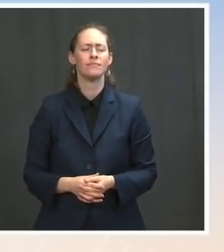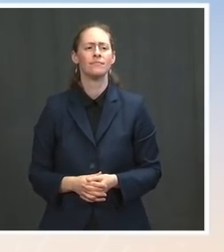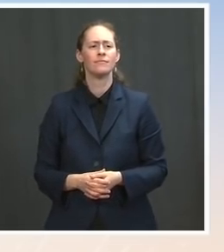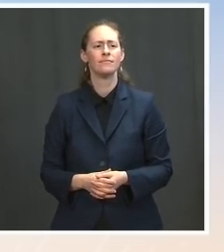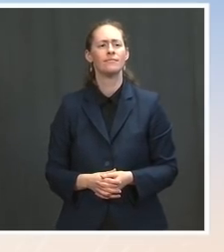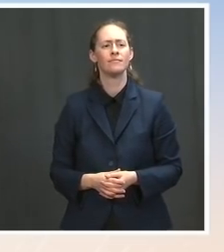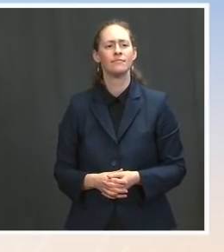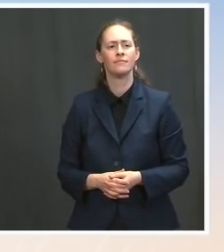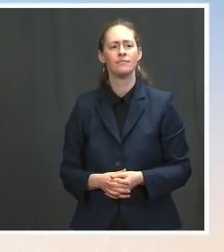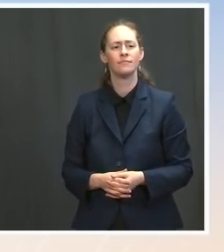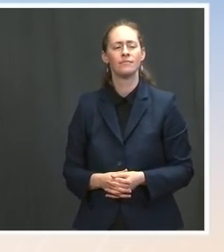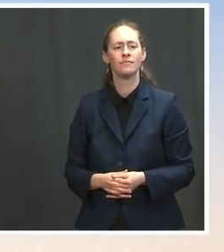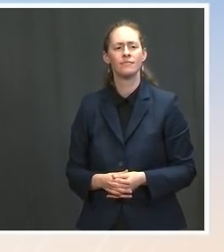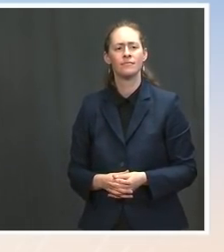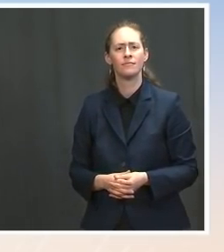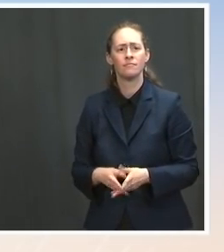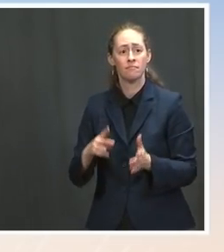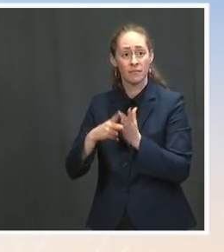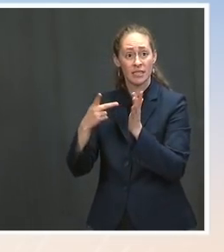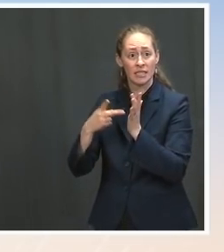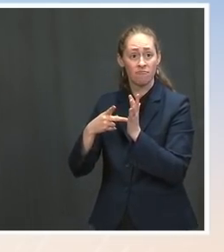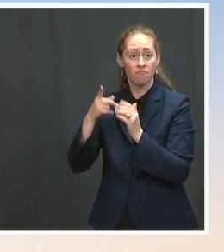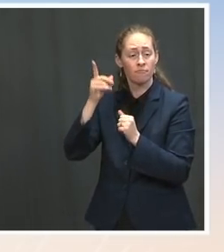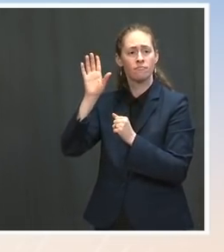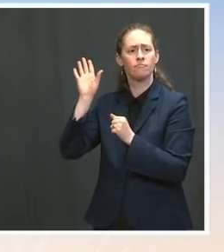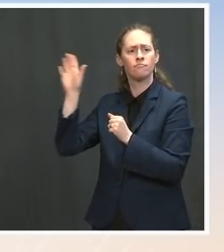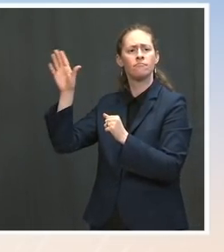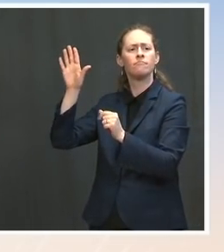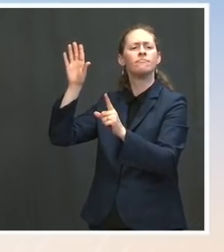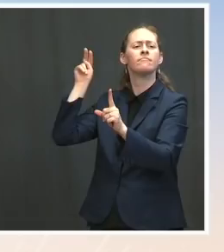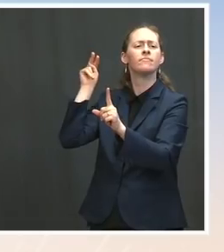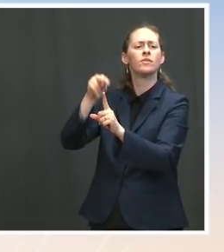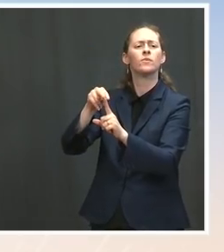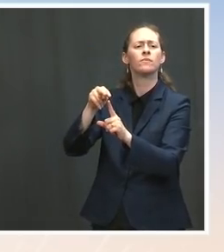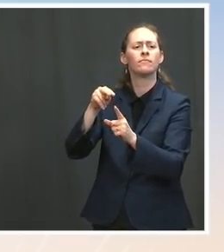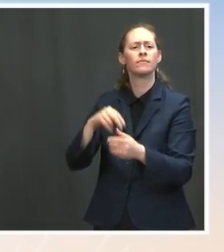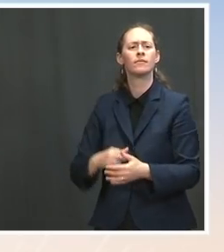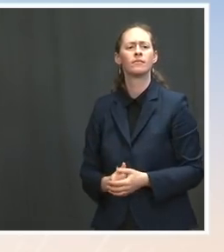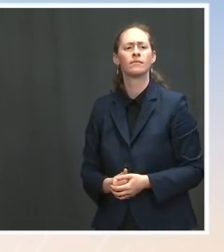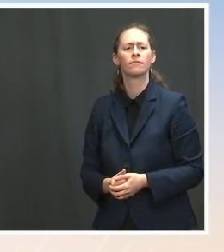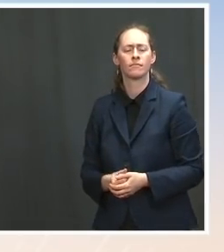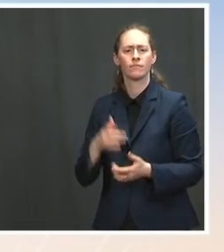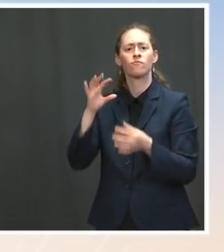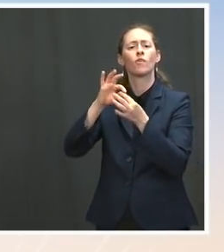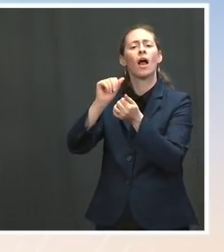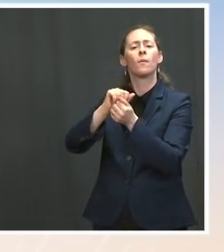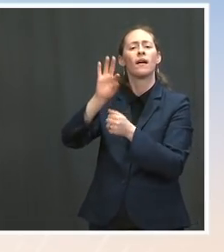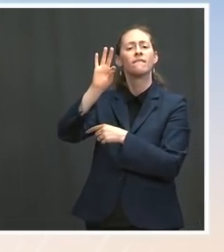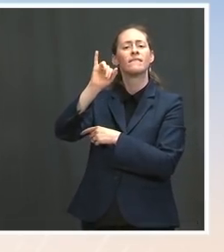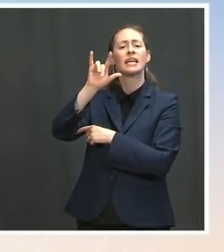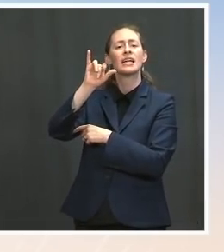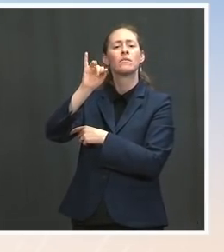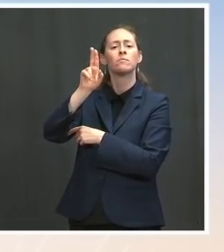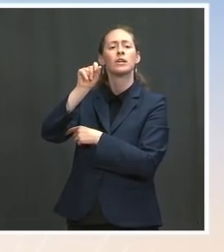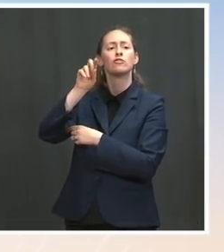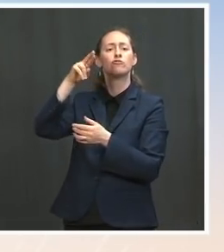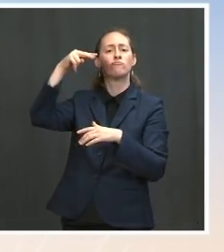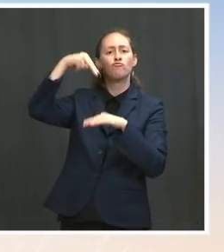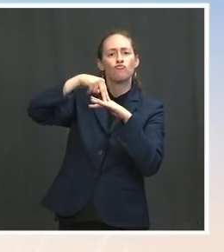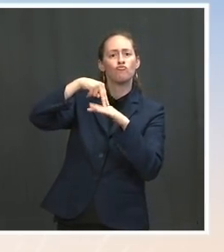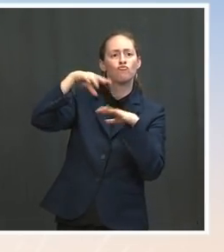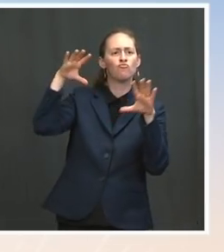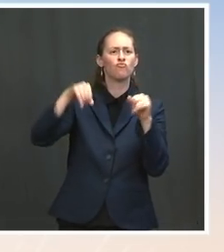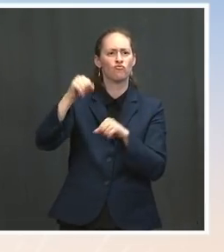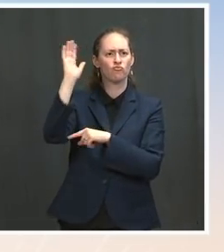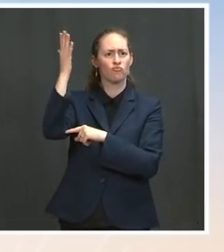on the filibuster, mm-hmm. I just want to go back to the vote last week in the Senate on the January 6th commission. Sure. The fact that there were 54 yes votes, 35 no